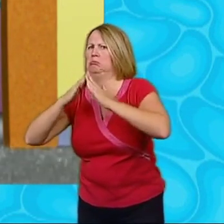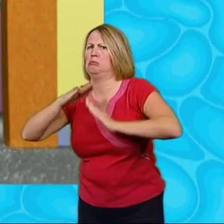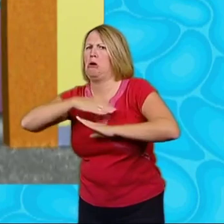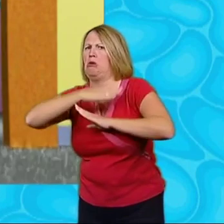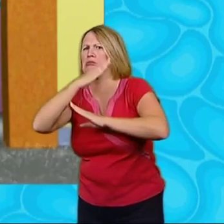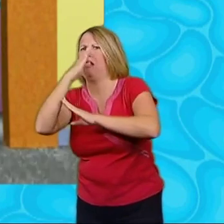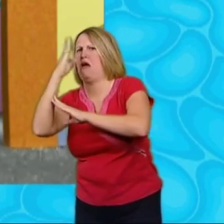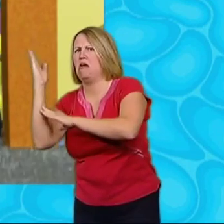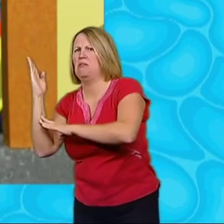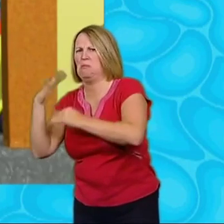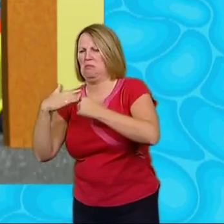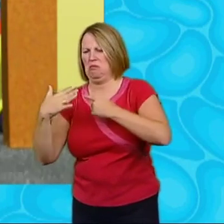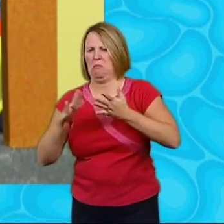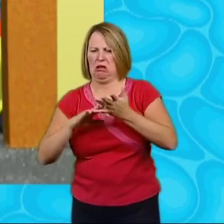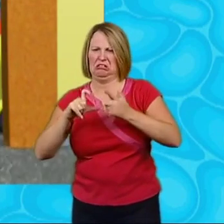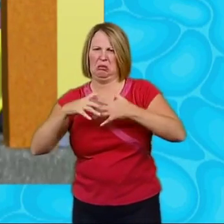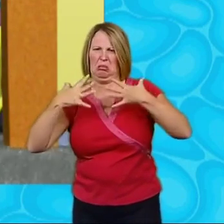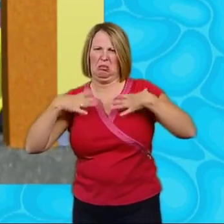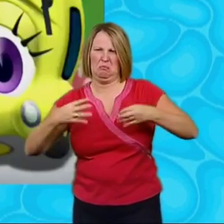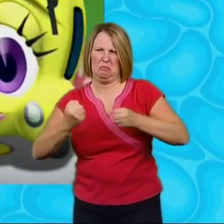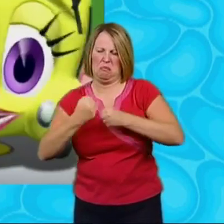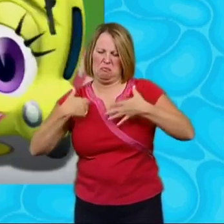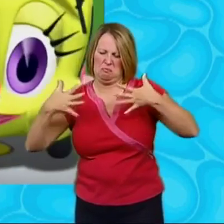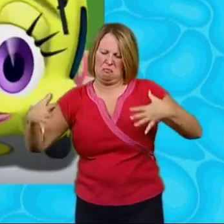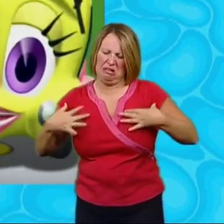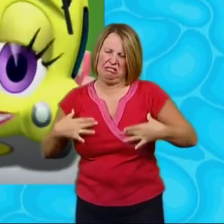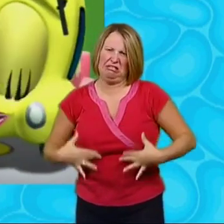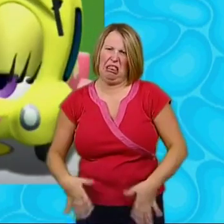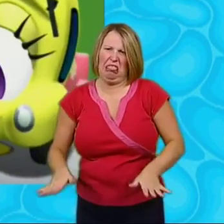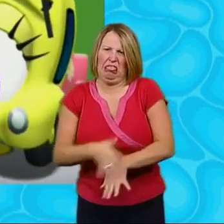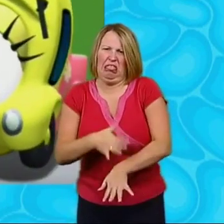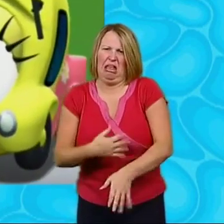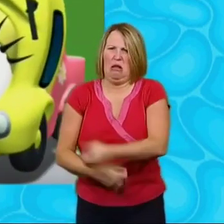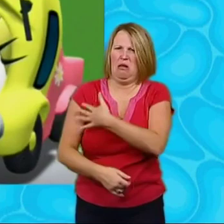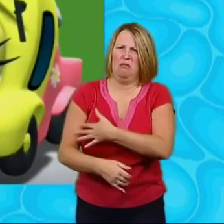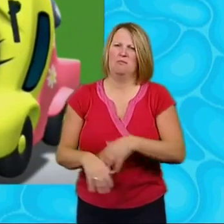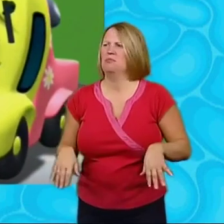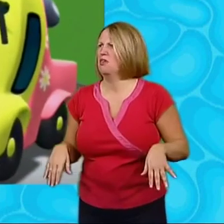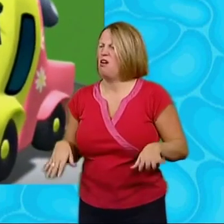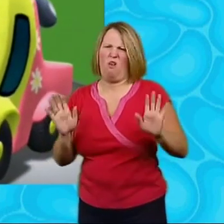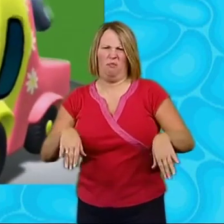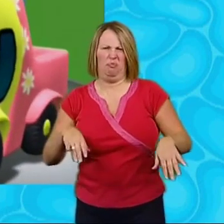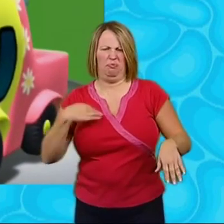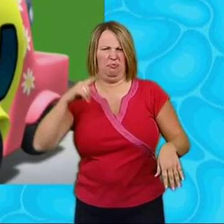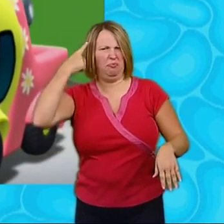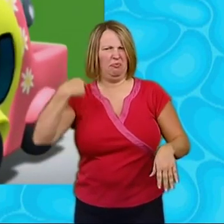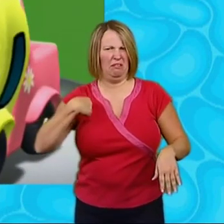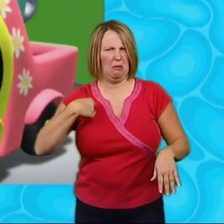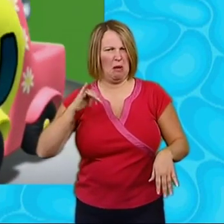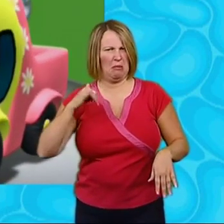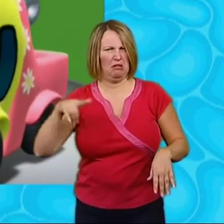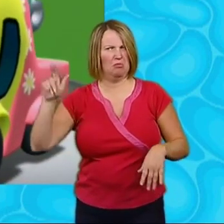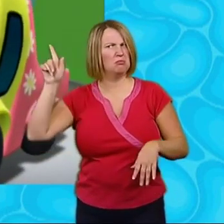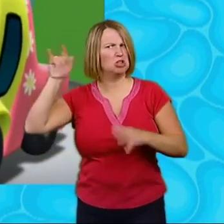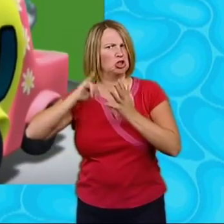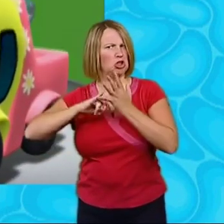then... Oh, why am I being so silly? Suds was right. My friends were just joking with me, and I'll